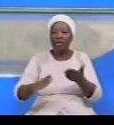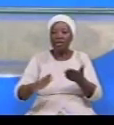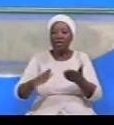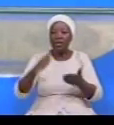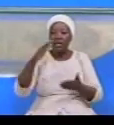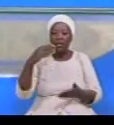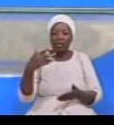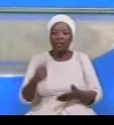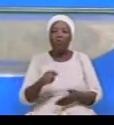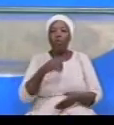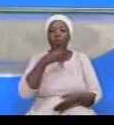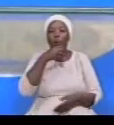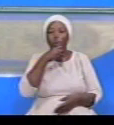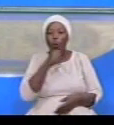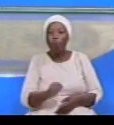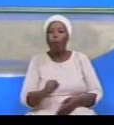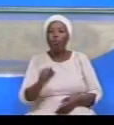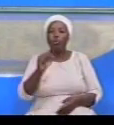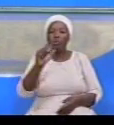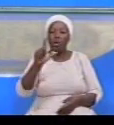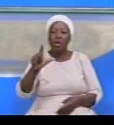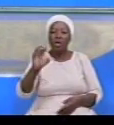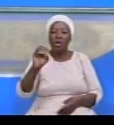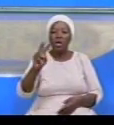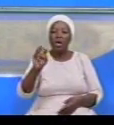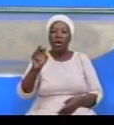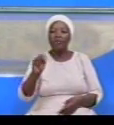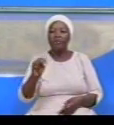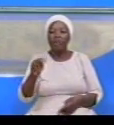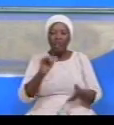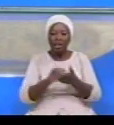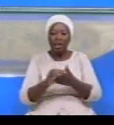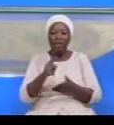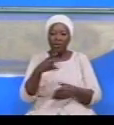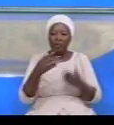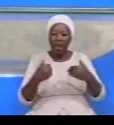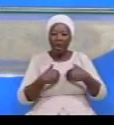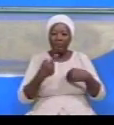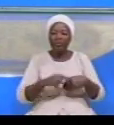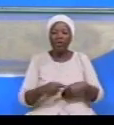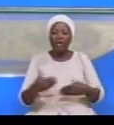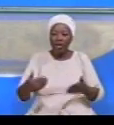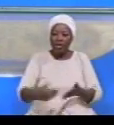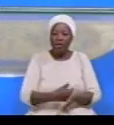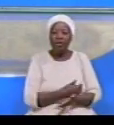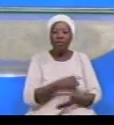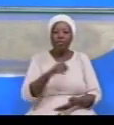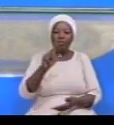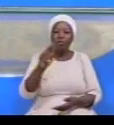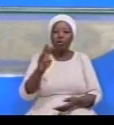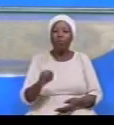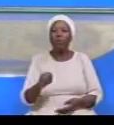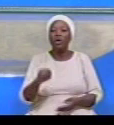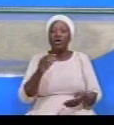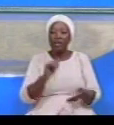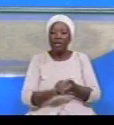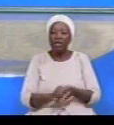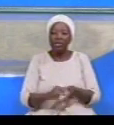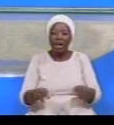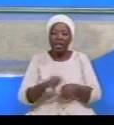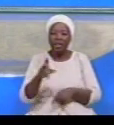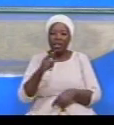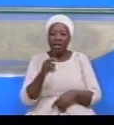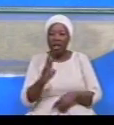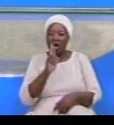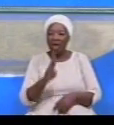leaven, that she may be a new lamb, as ye are unleavened. For